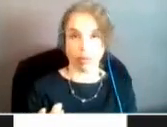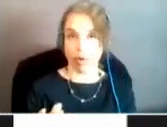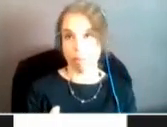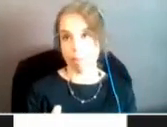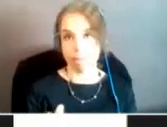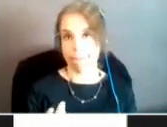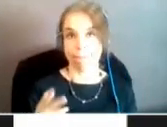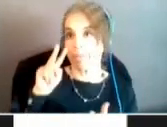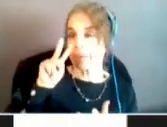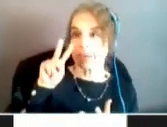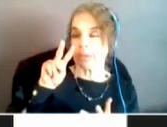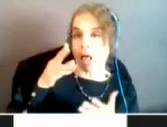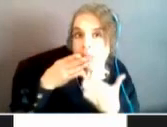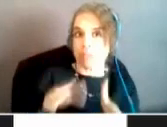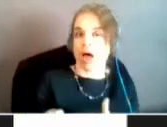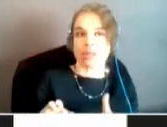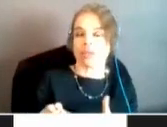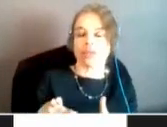a sudden or traumatic loss,